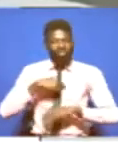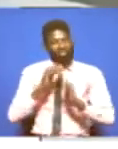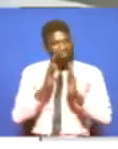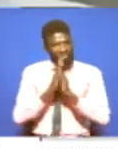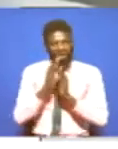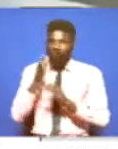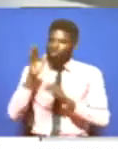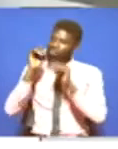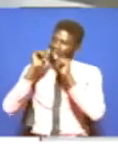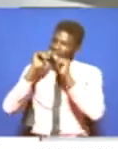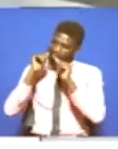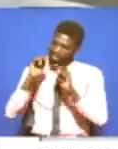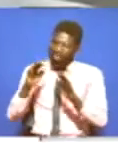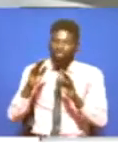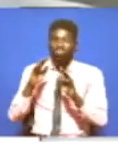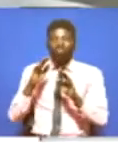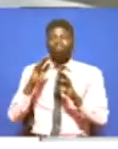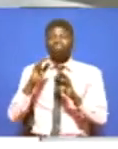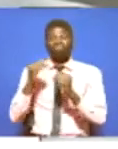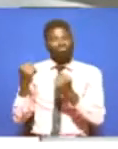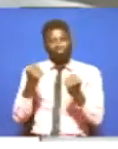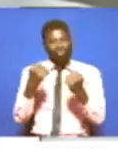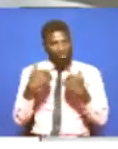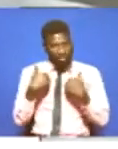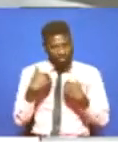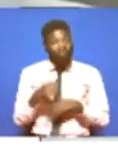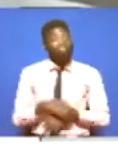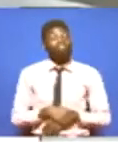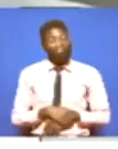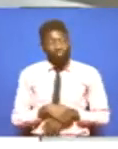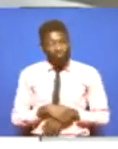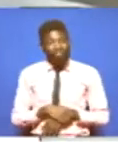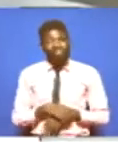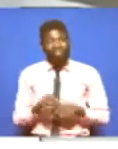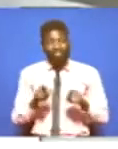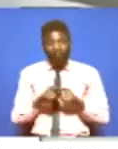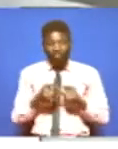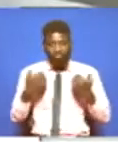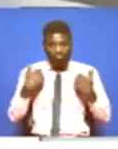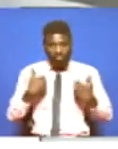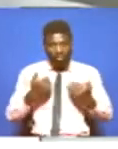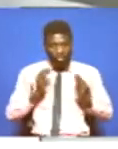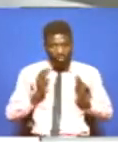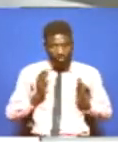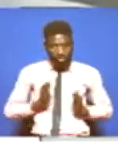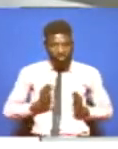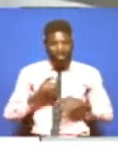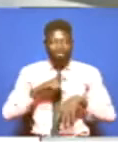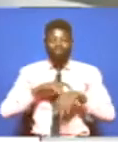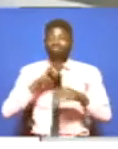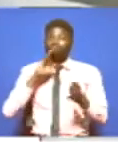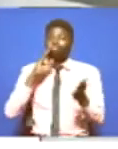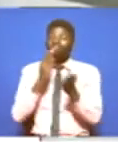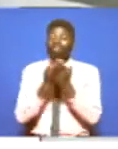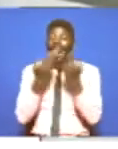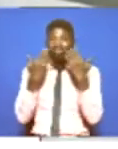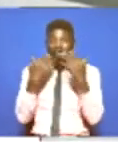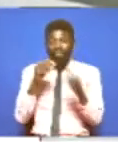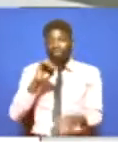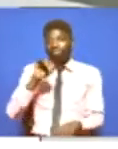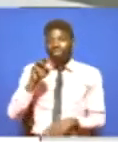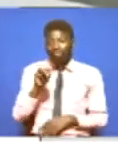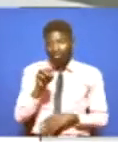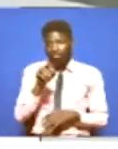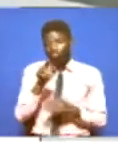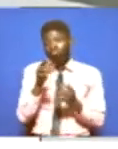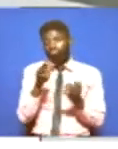you with strength. And therefore, personally, when it had been confirmed that JM is gone, then